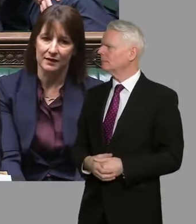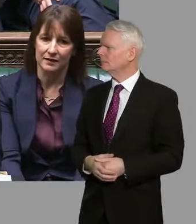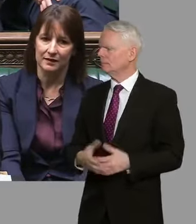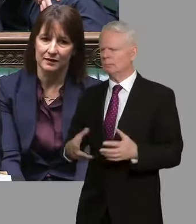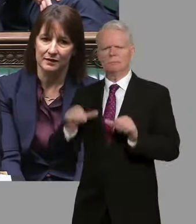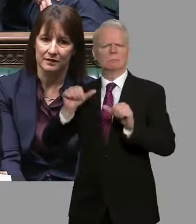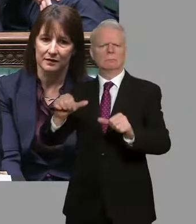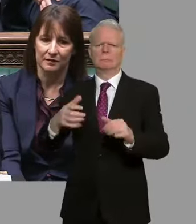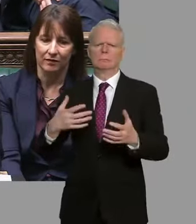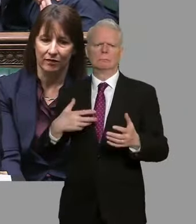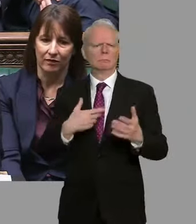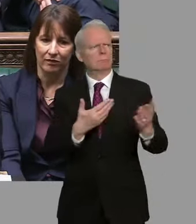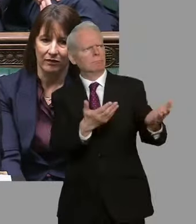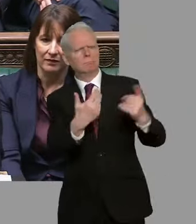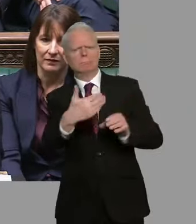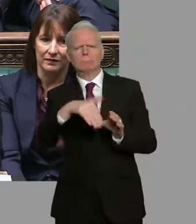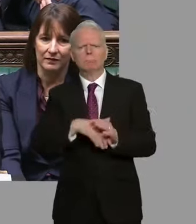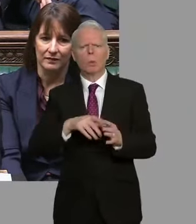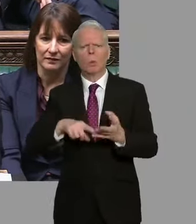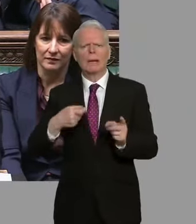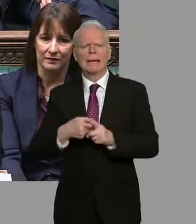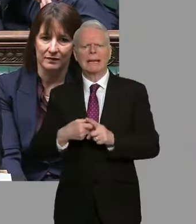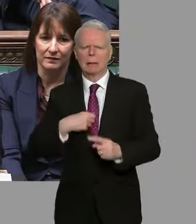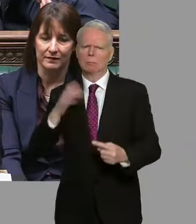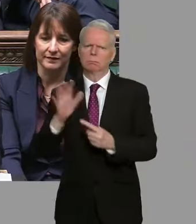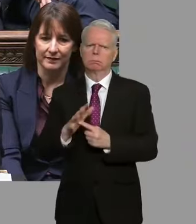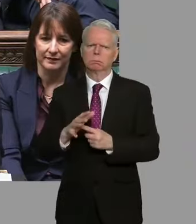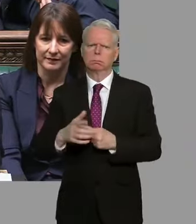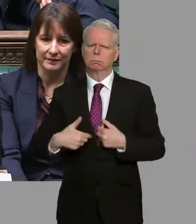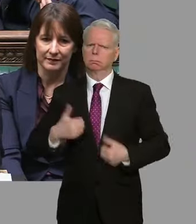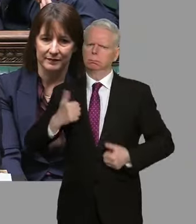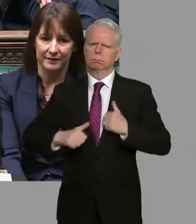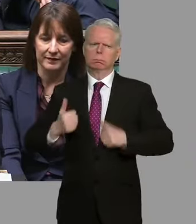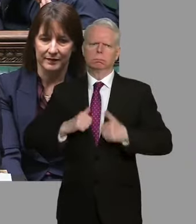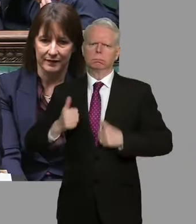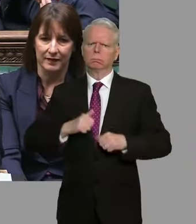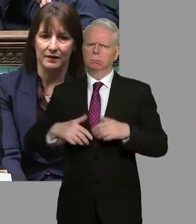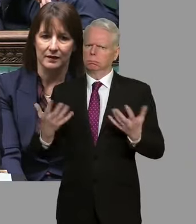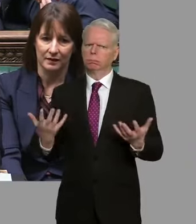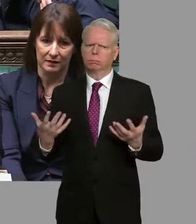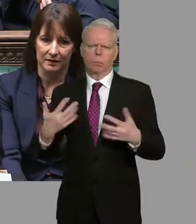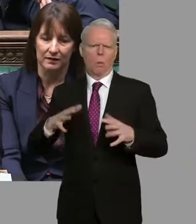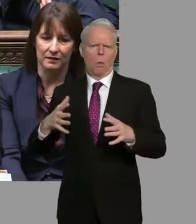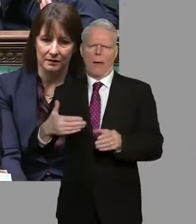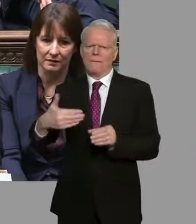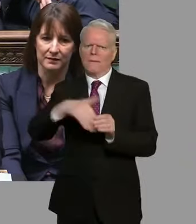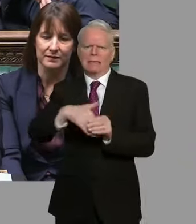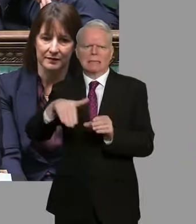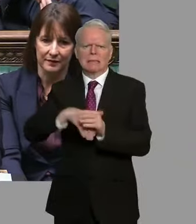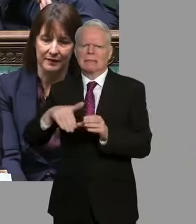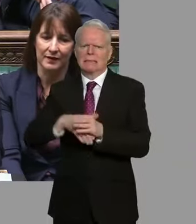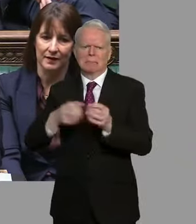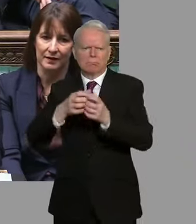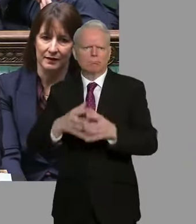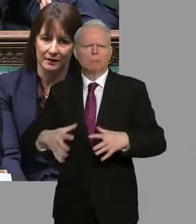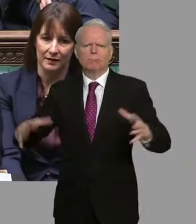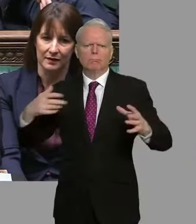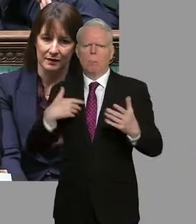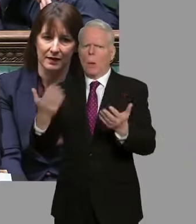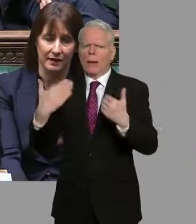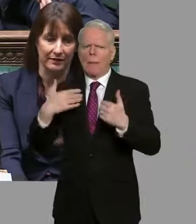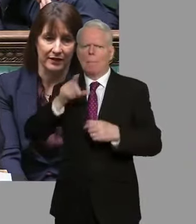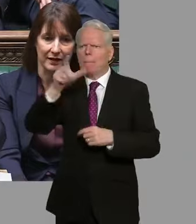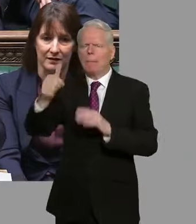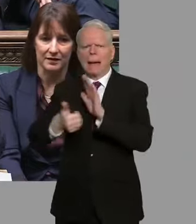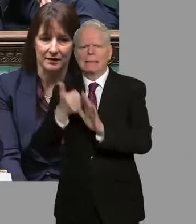country. But he's absolutely right. The last government lost control of immigration as they lost control of health and the economy and the borders and